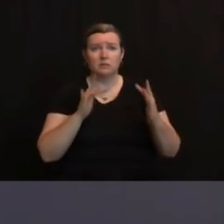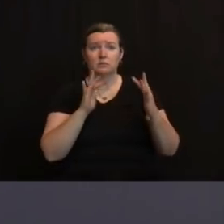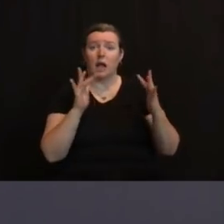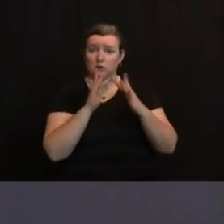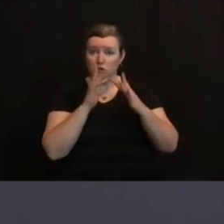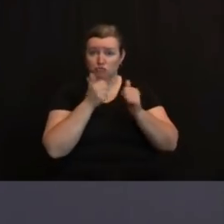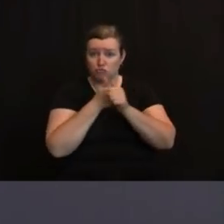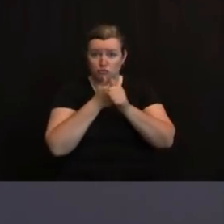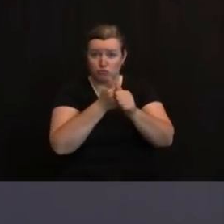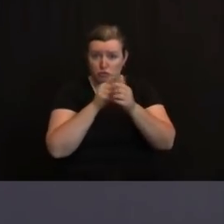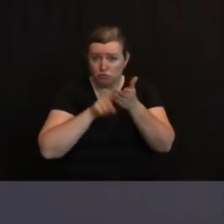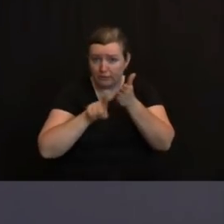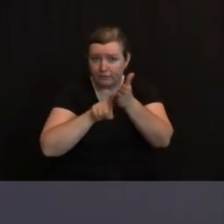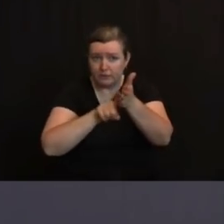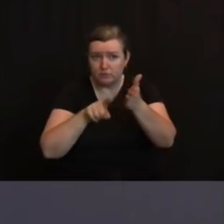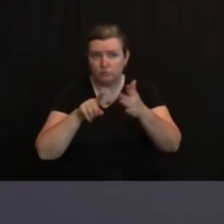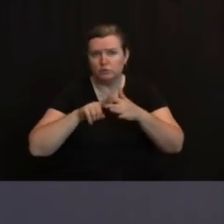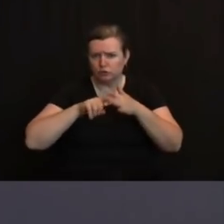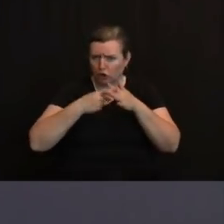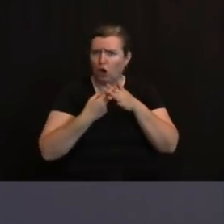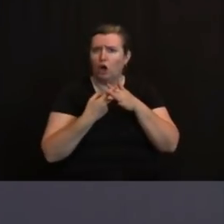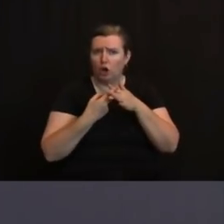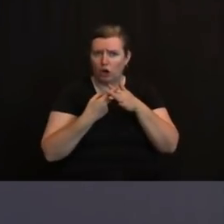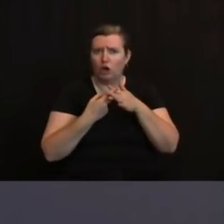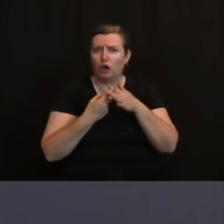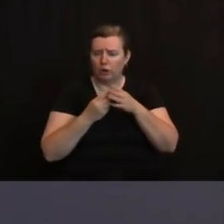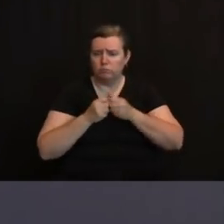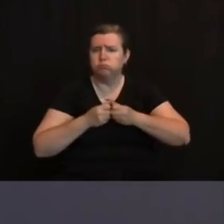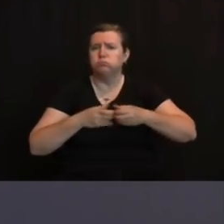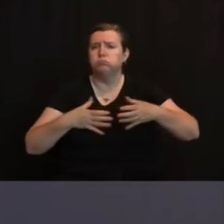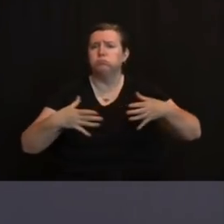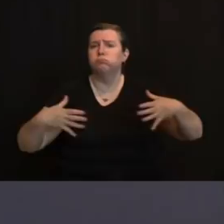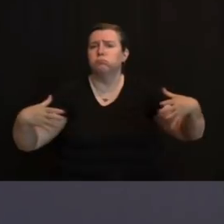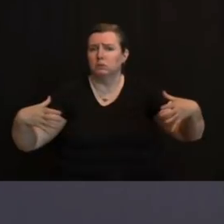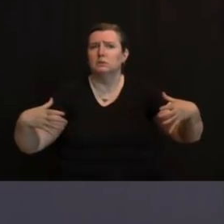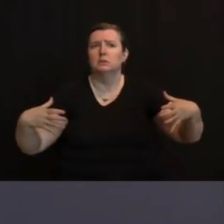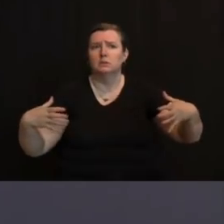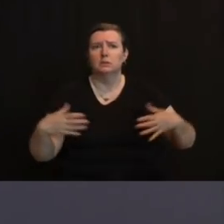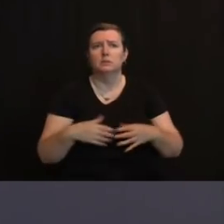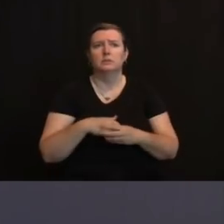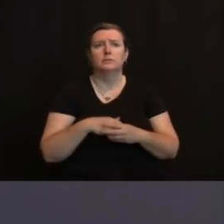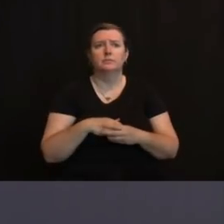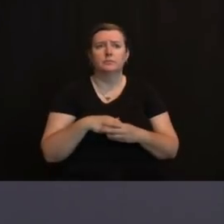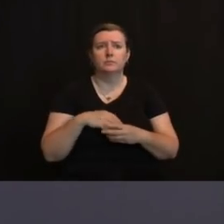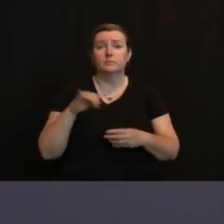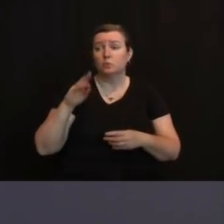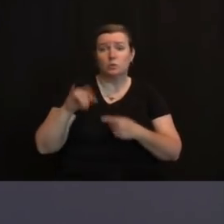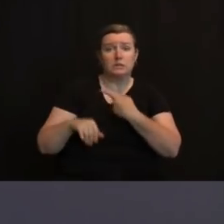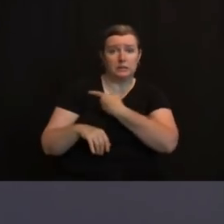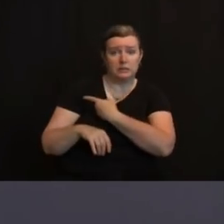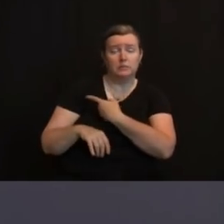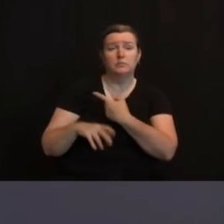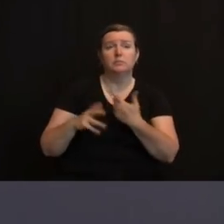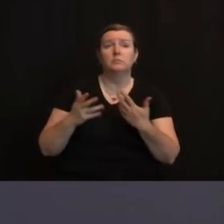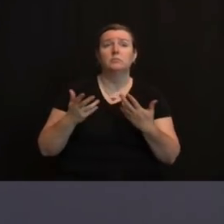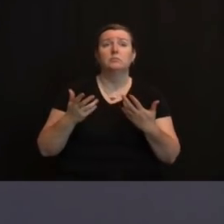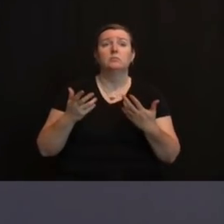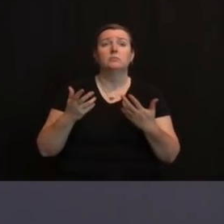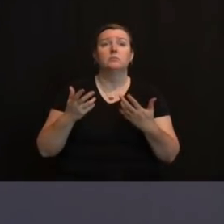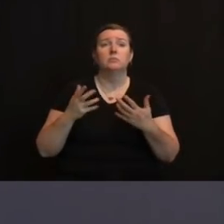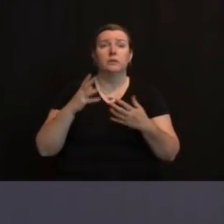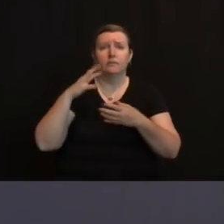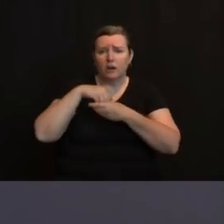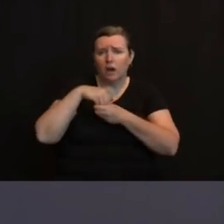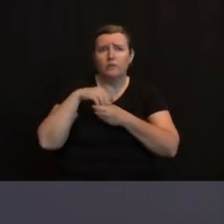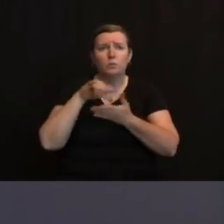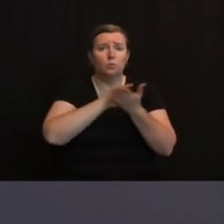up. You've heard this do the right thing that Judy's leading in terms of coordinating with New York and Connecticut